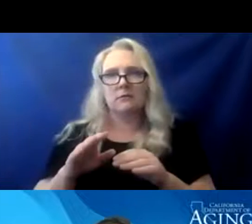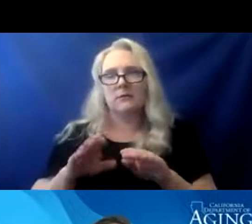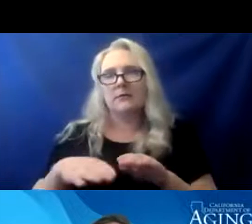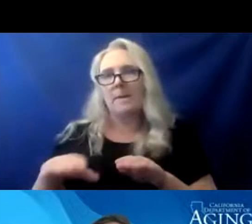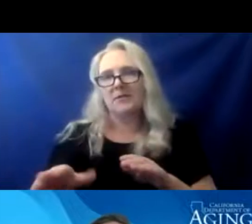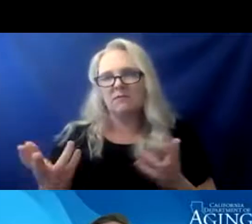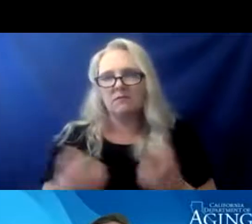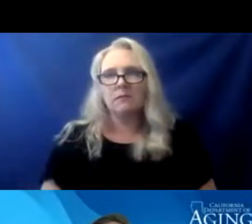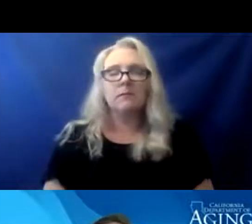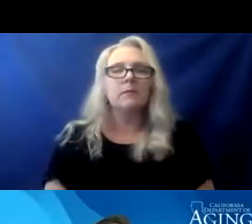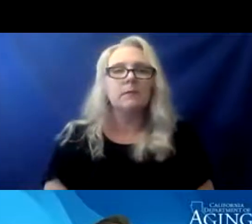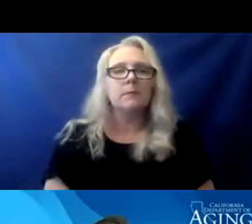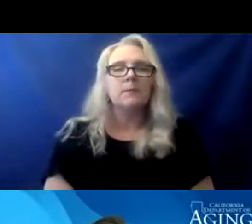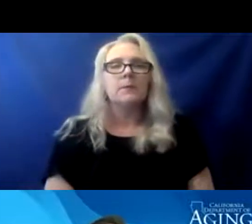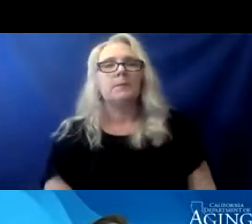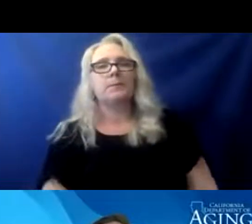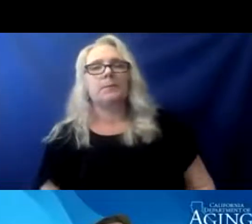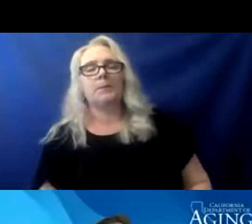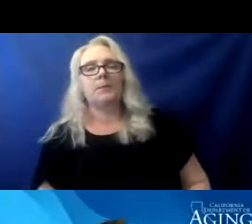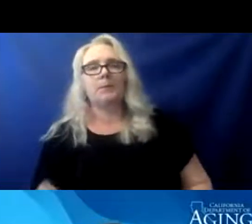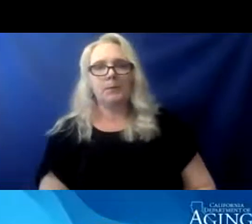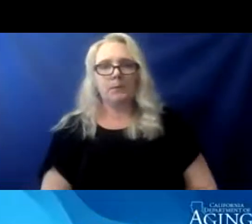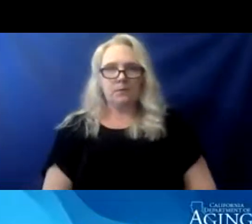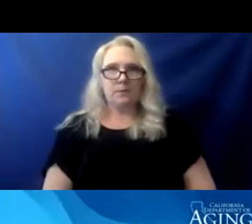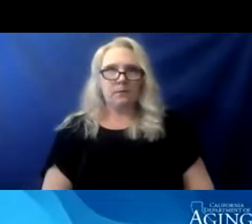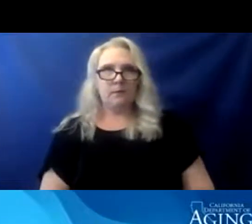Okay, keep going. Seeing nods.